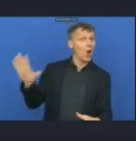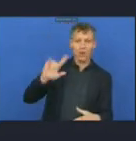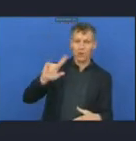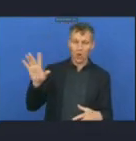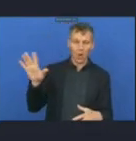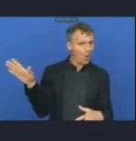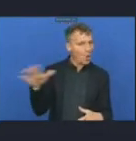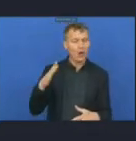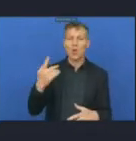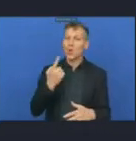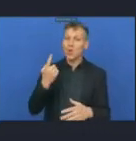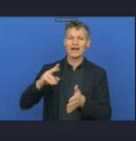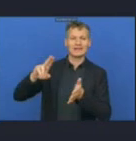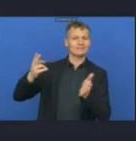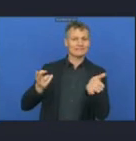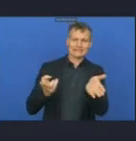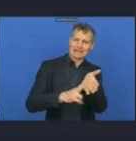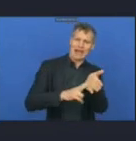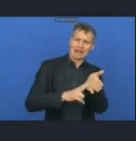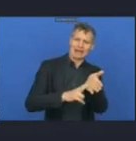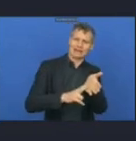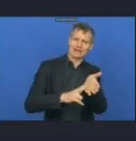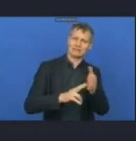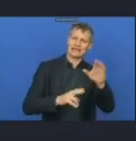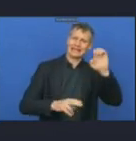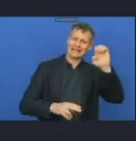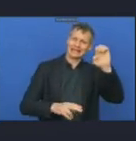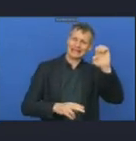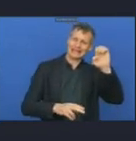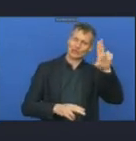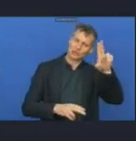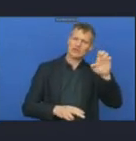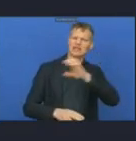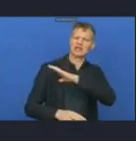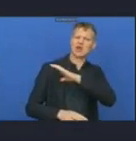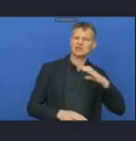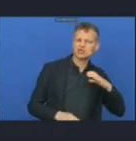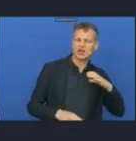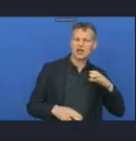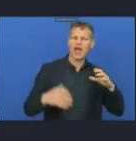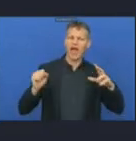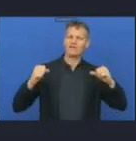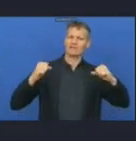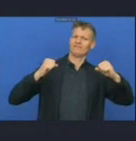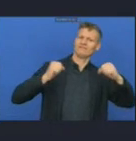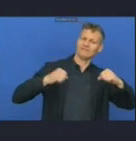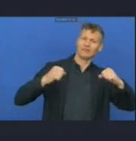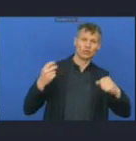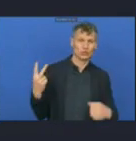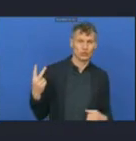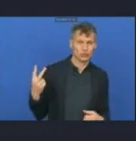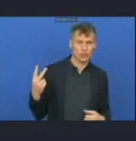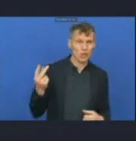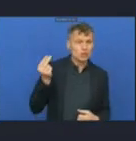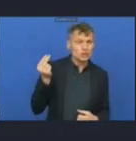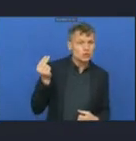agreement with the European Commission, with the European Union, so it's the only two countries that are associated to the program, which is Serbia and the Republic